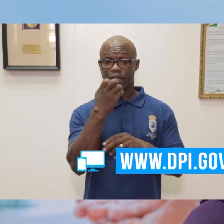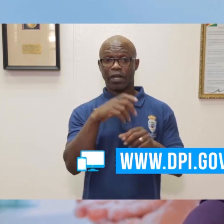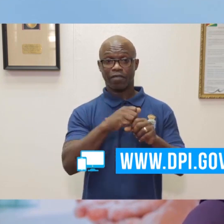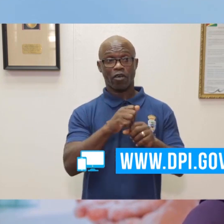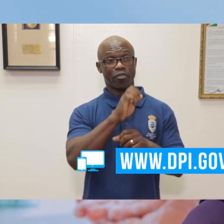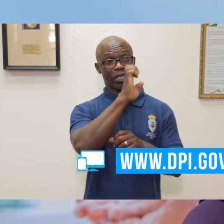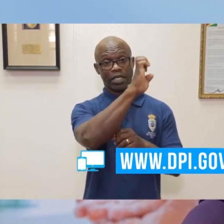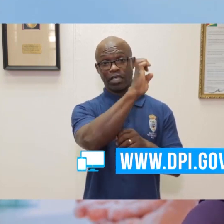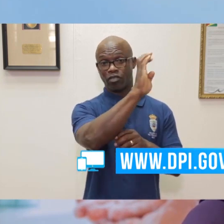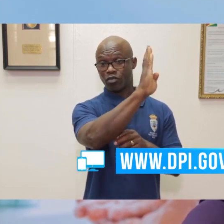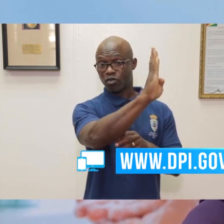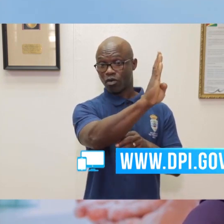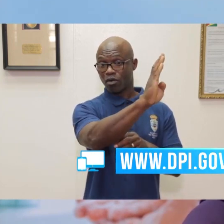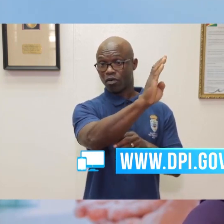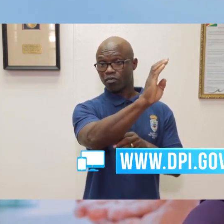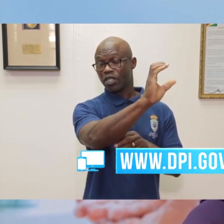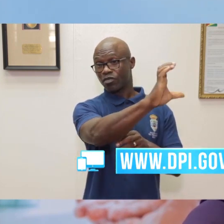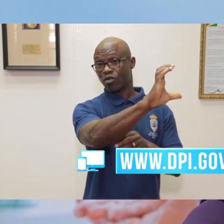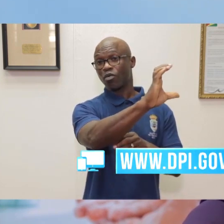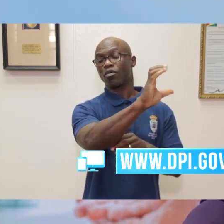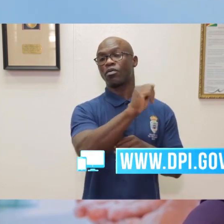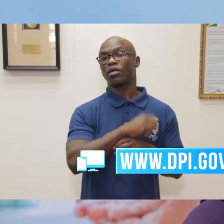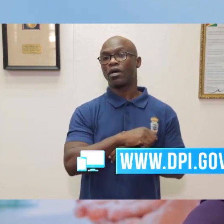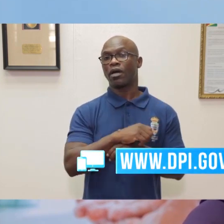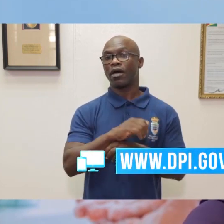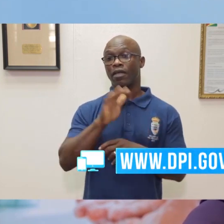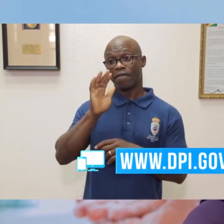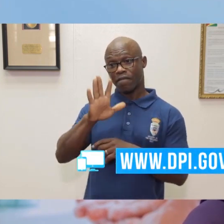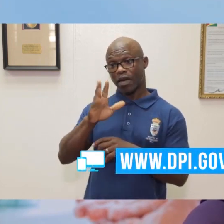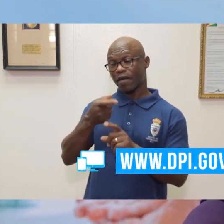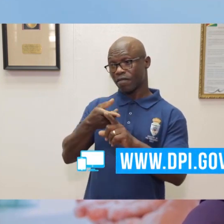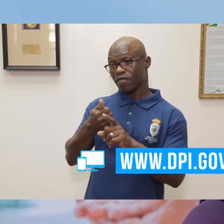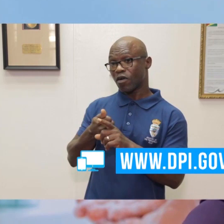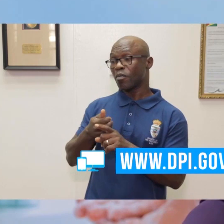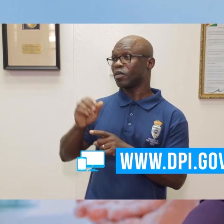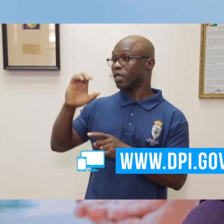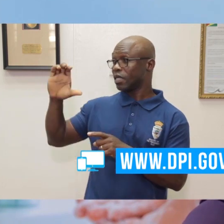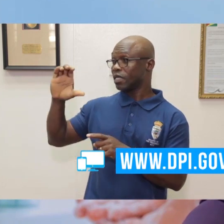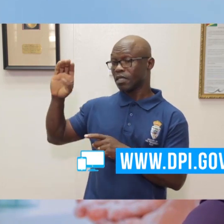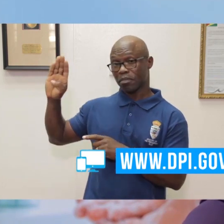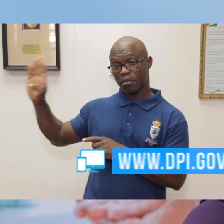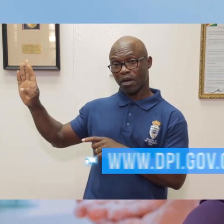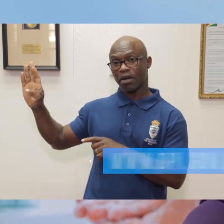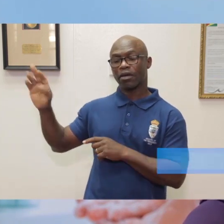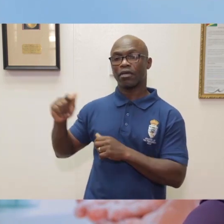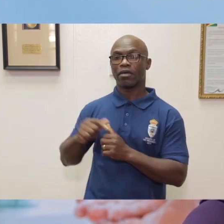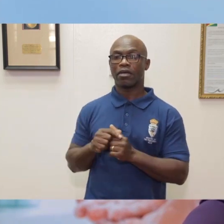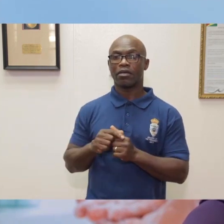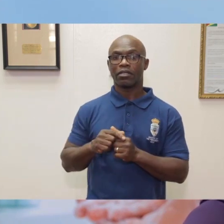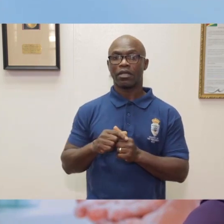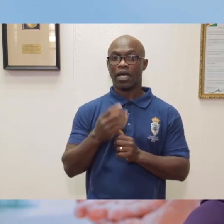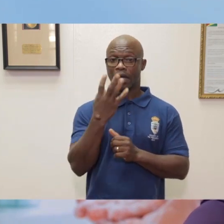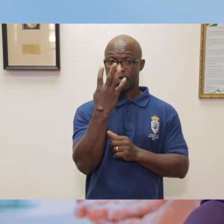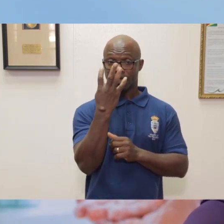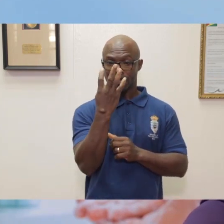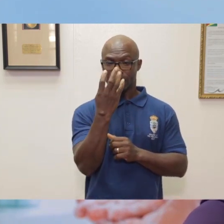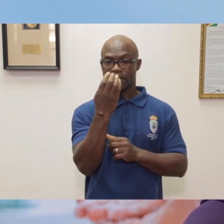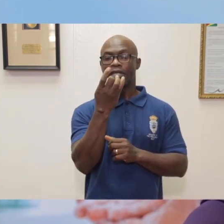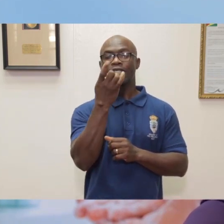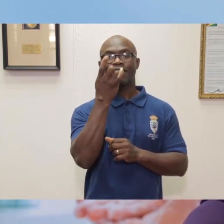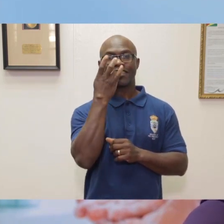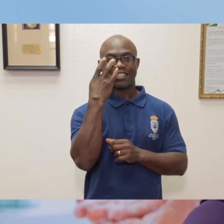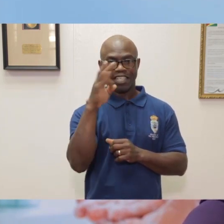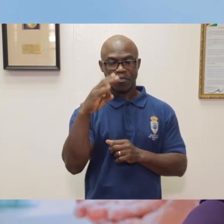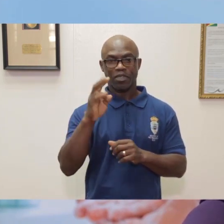Marara, 5 from the East Bank de Marara, and 17 from Central Georgetown.